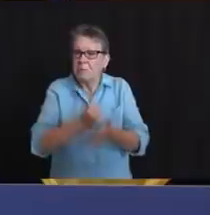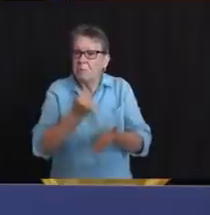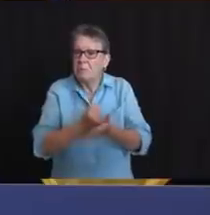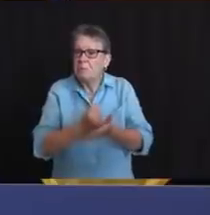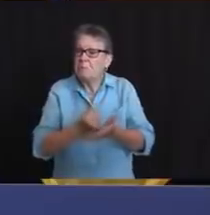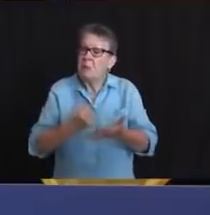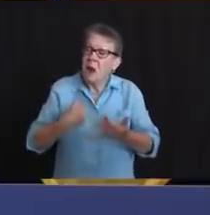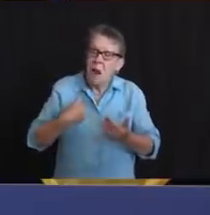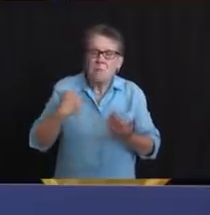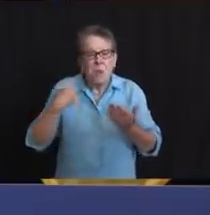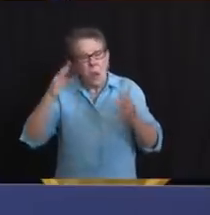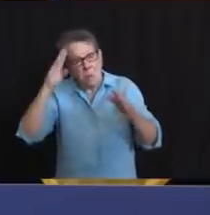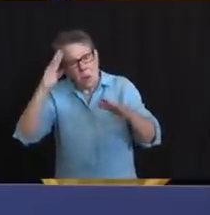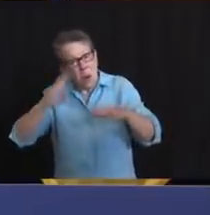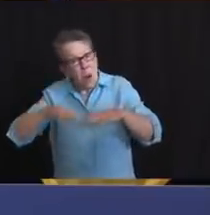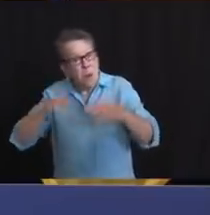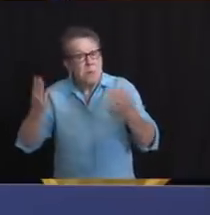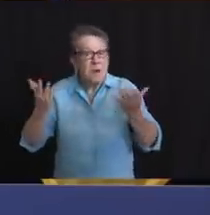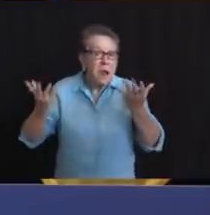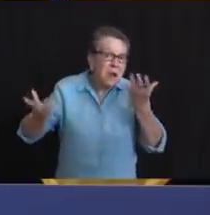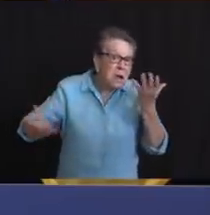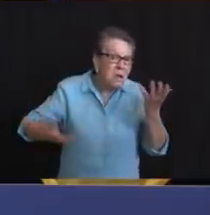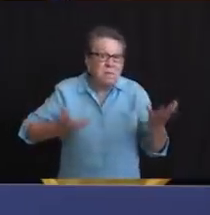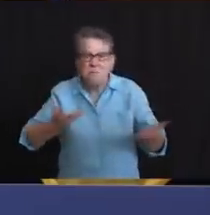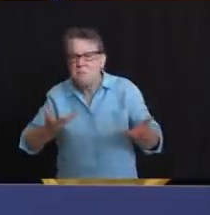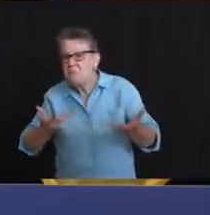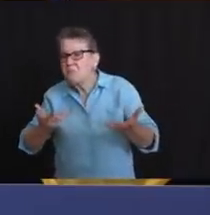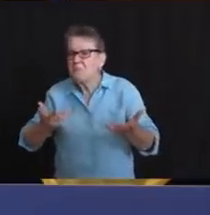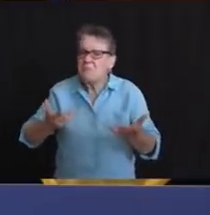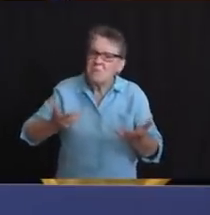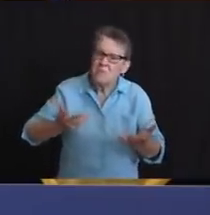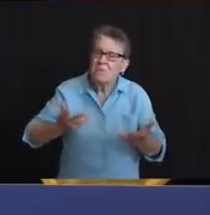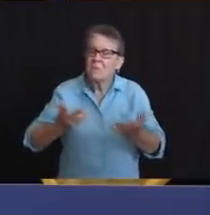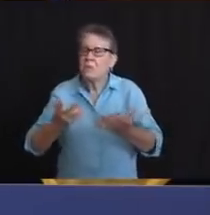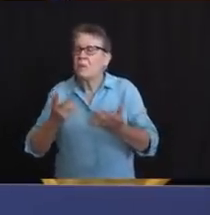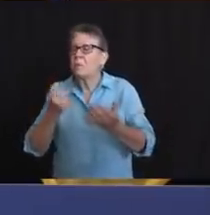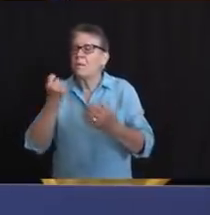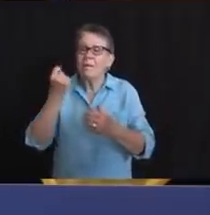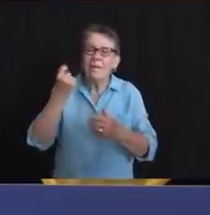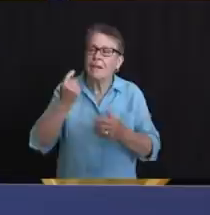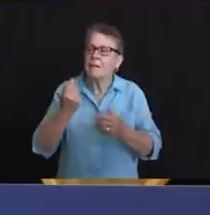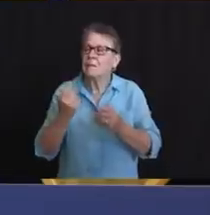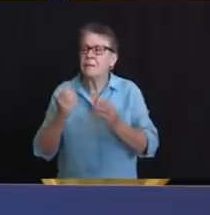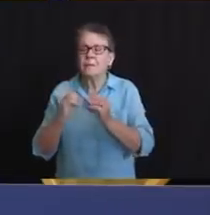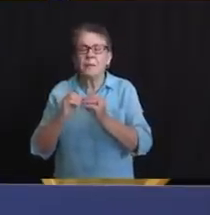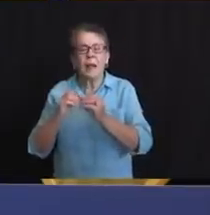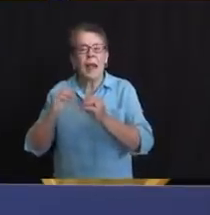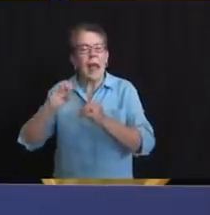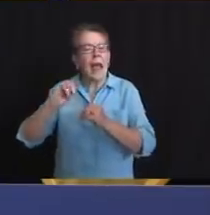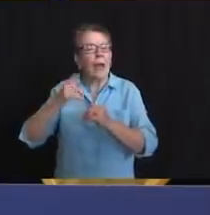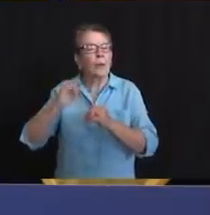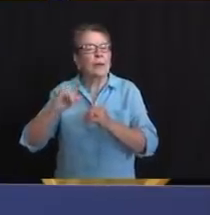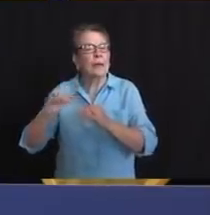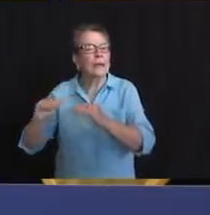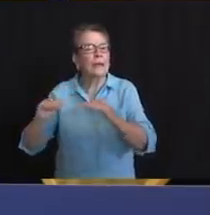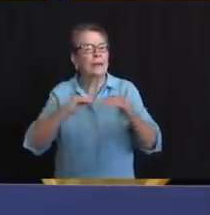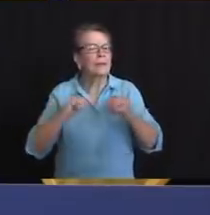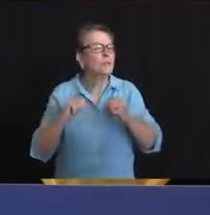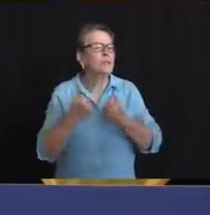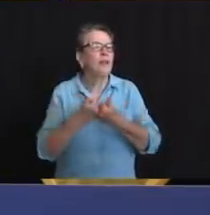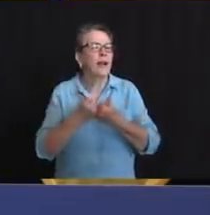with. We're making a good amount of progress, but we're not there yet. So if you magically put a